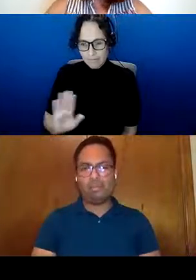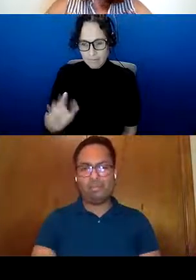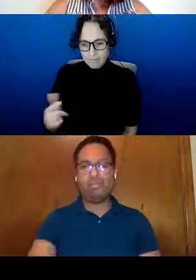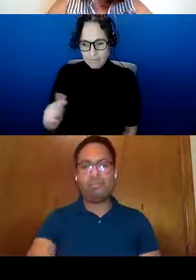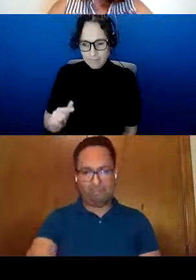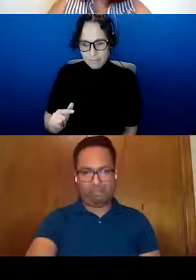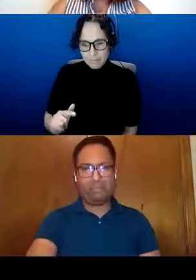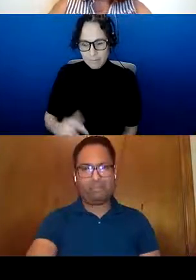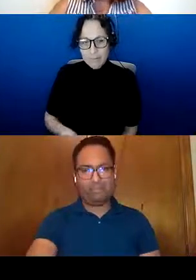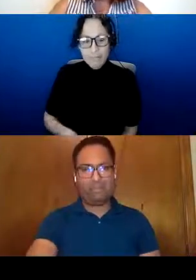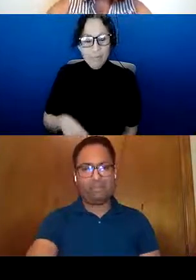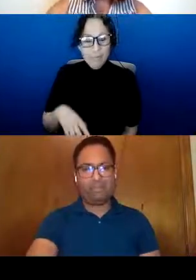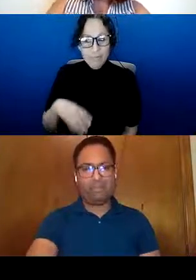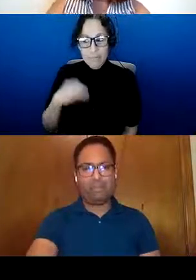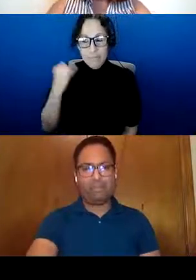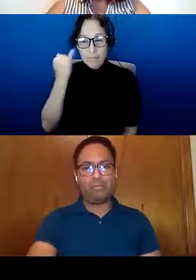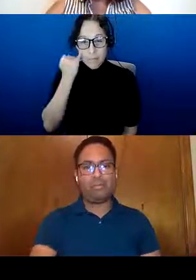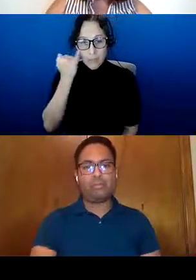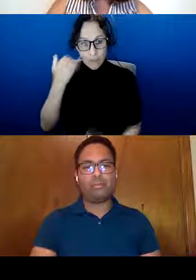If you have any other specific